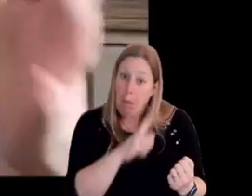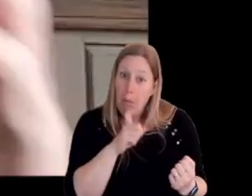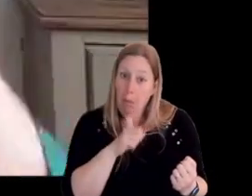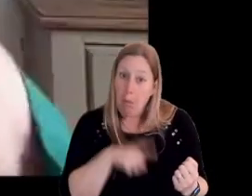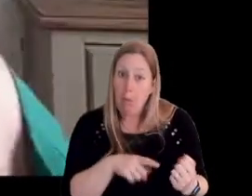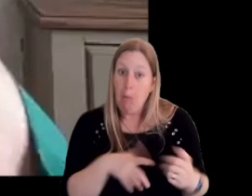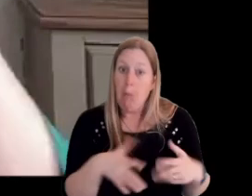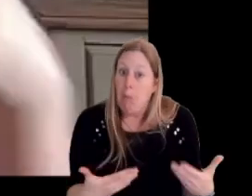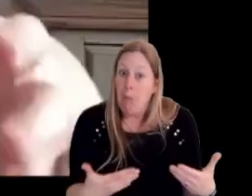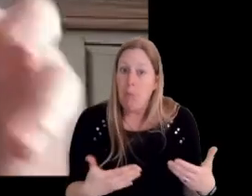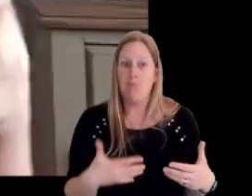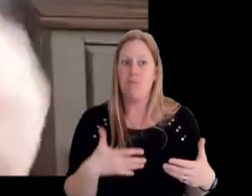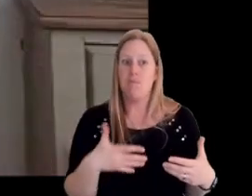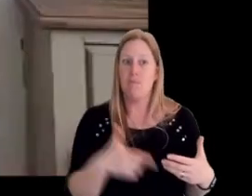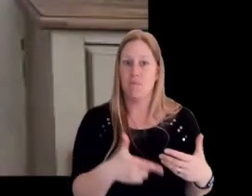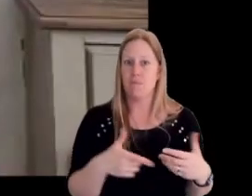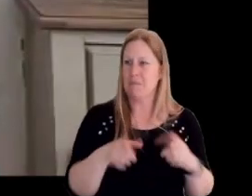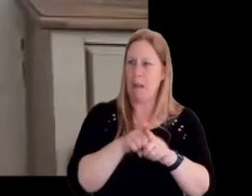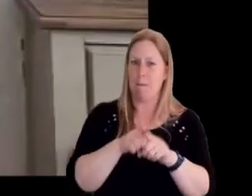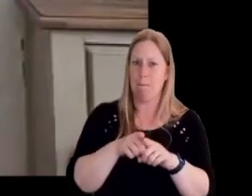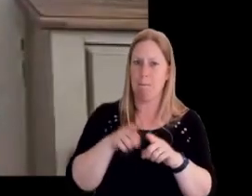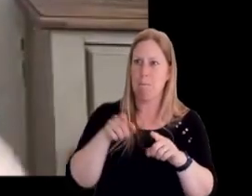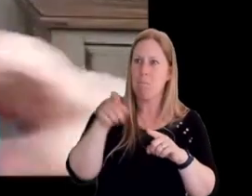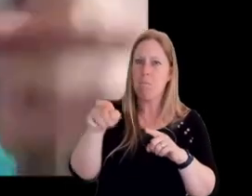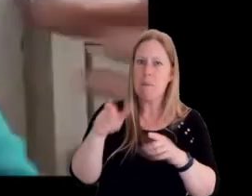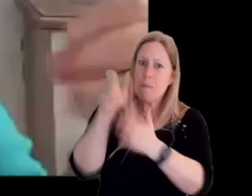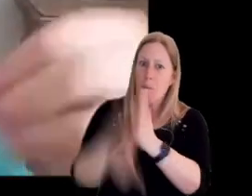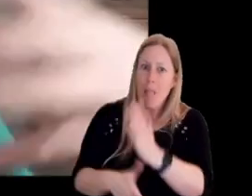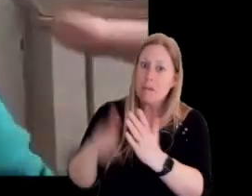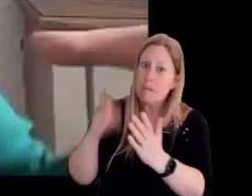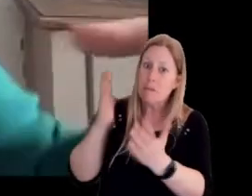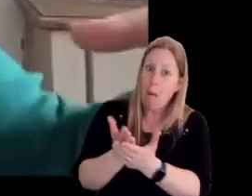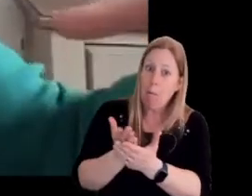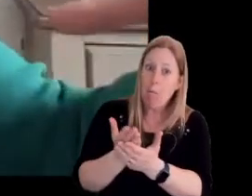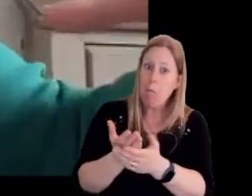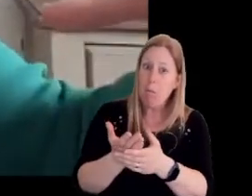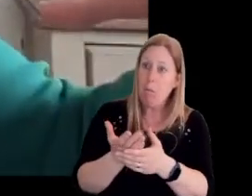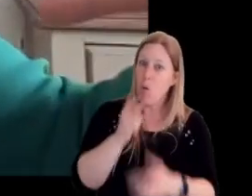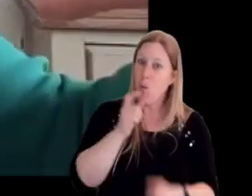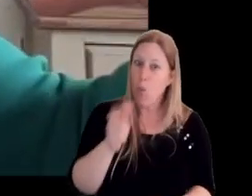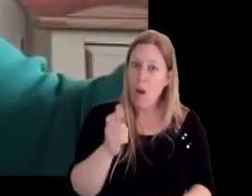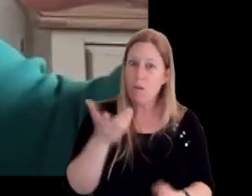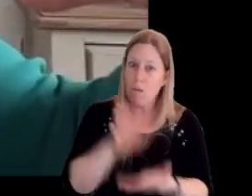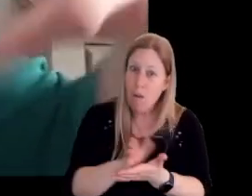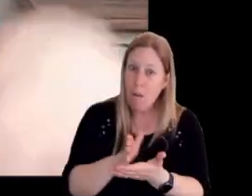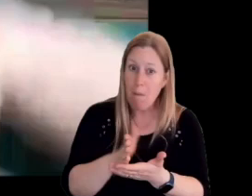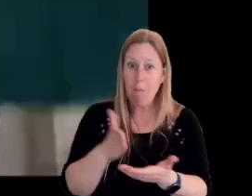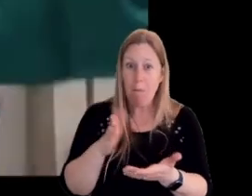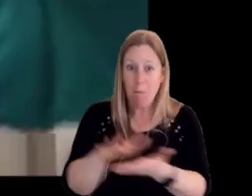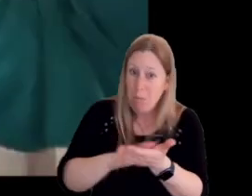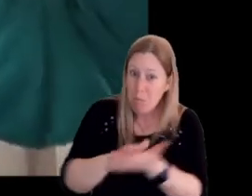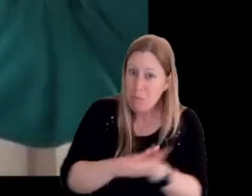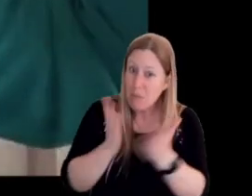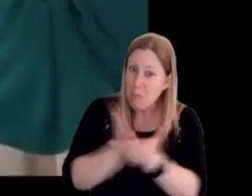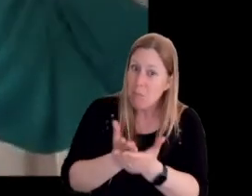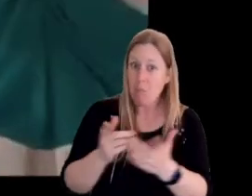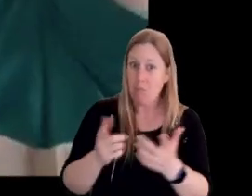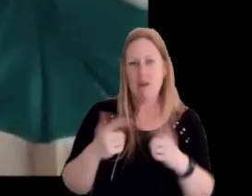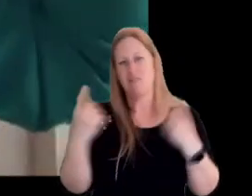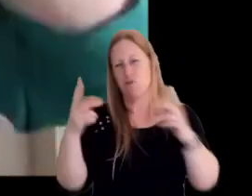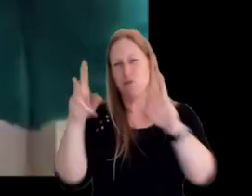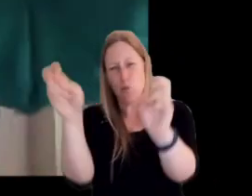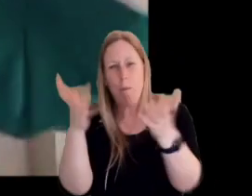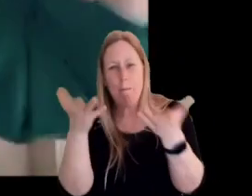sense that, just as much as, is there such a thing as disability, you know, and that's a whole other topic,